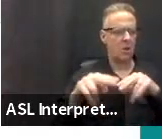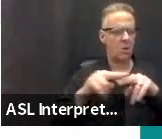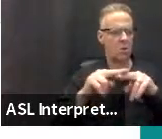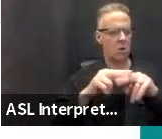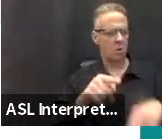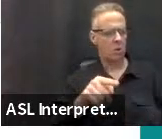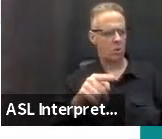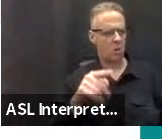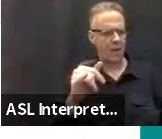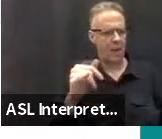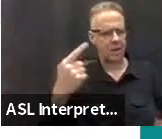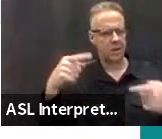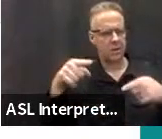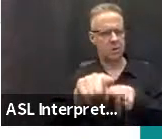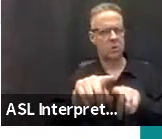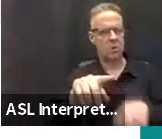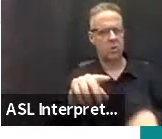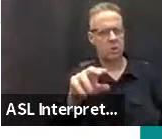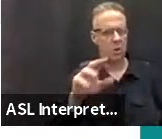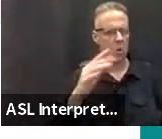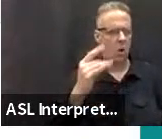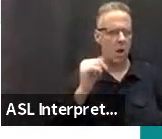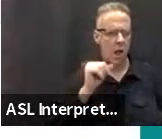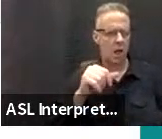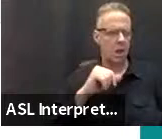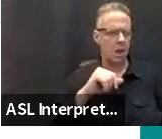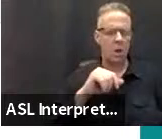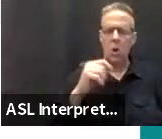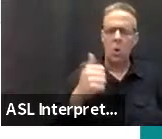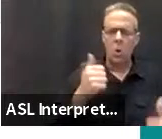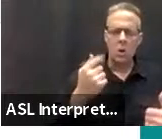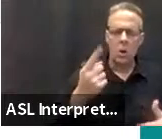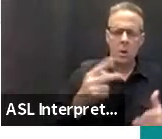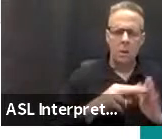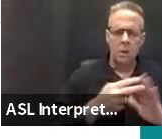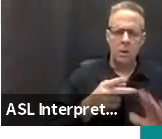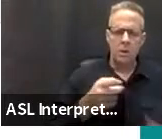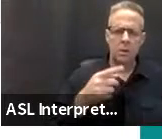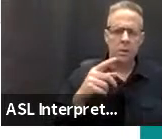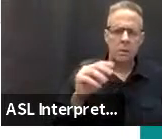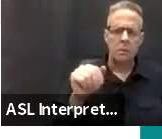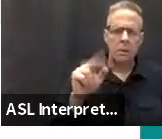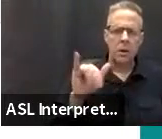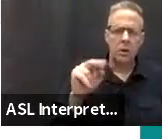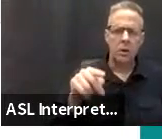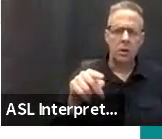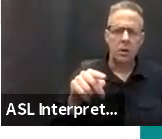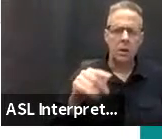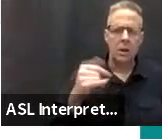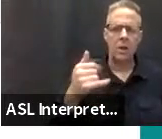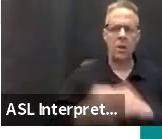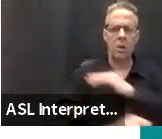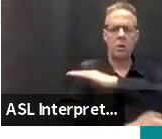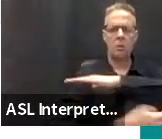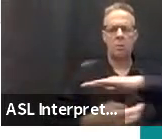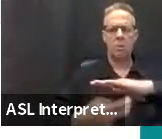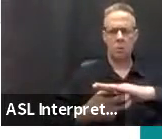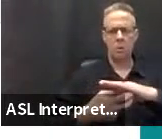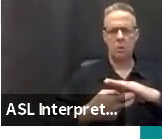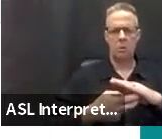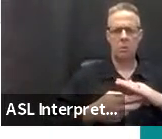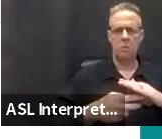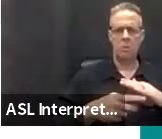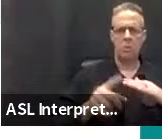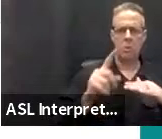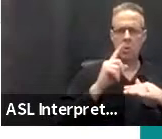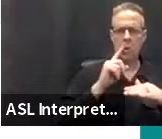the current alignment goes, which alignment are you talking about, Marion? The current bridge goes underneath that rail line